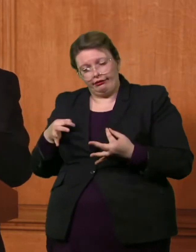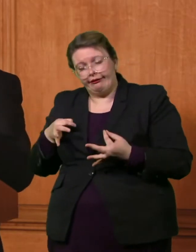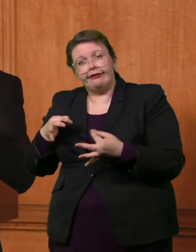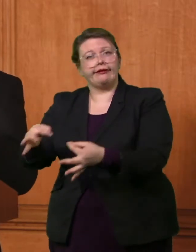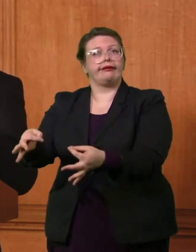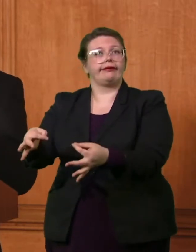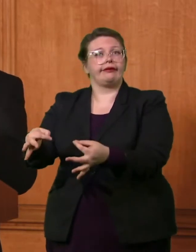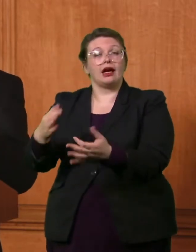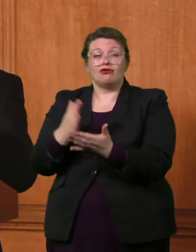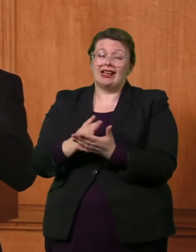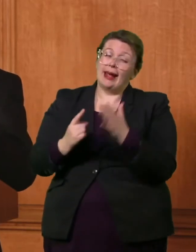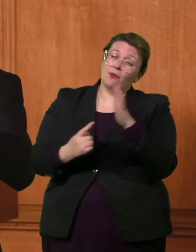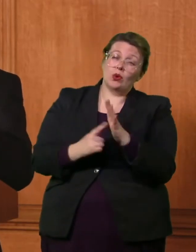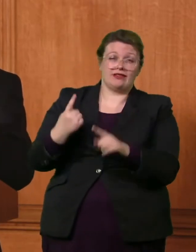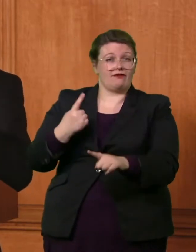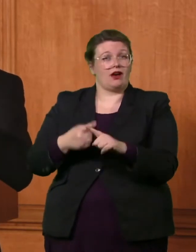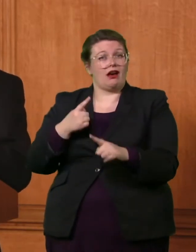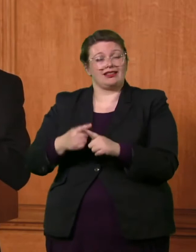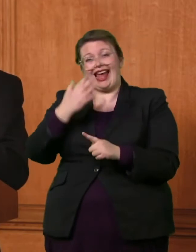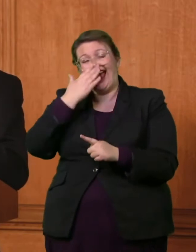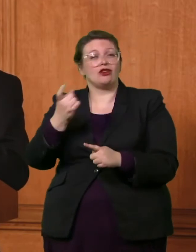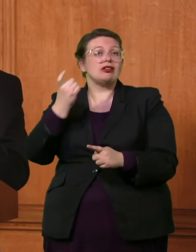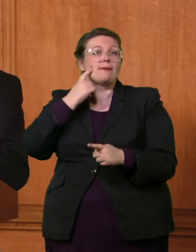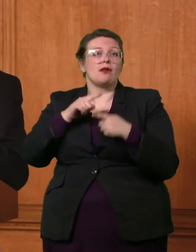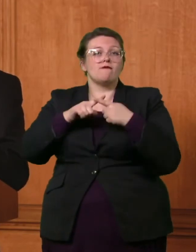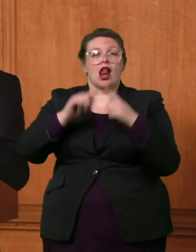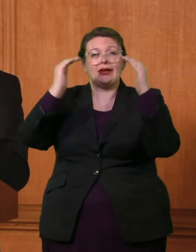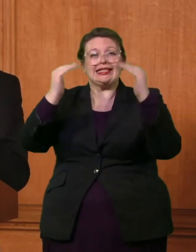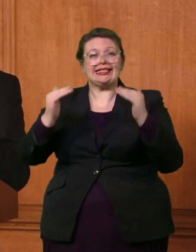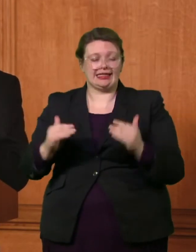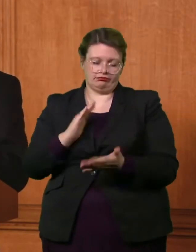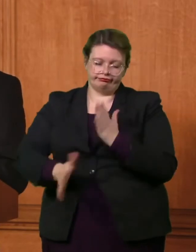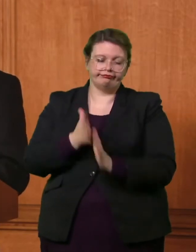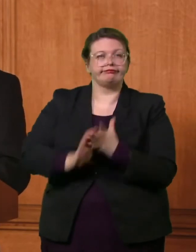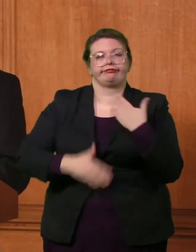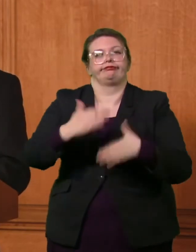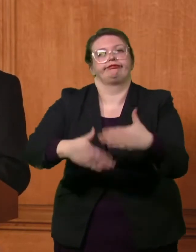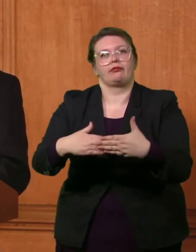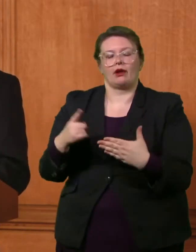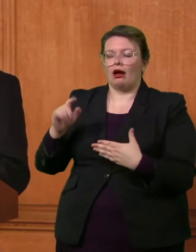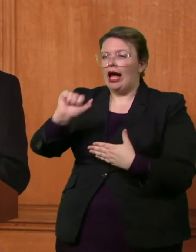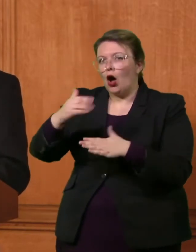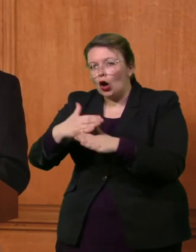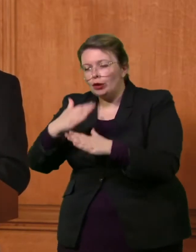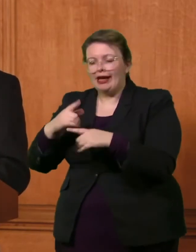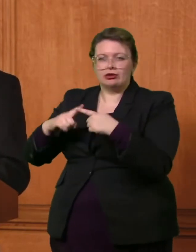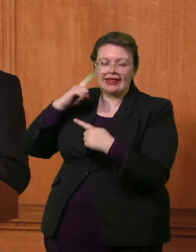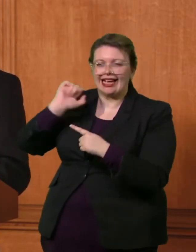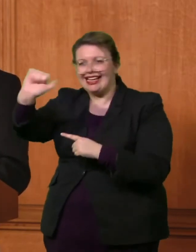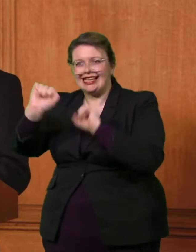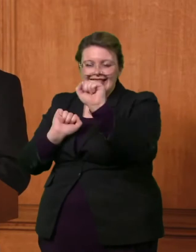of message is really, when we're getting down into the phase 2 of the vaccine